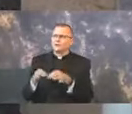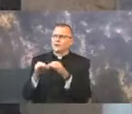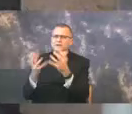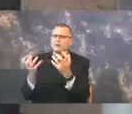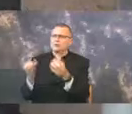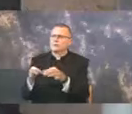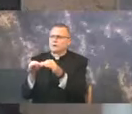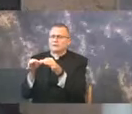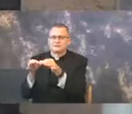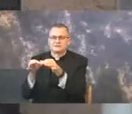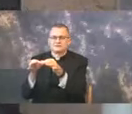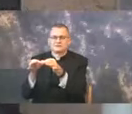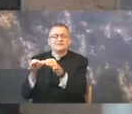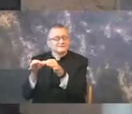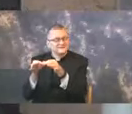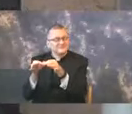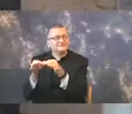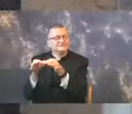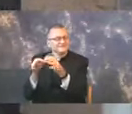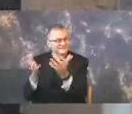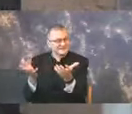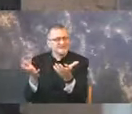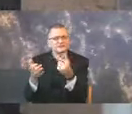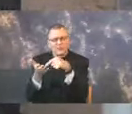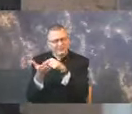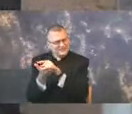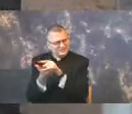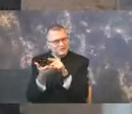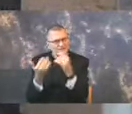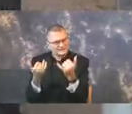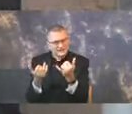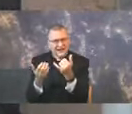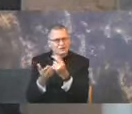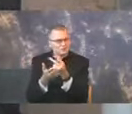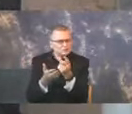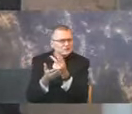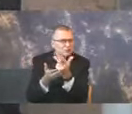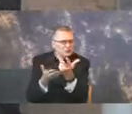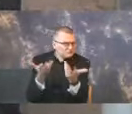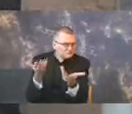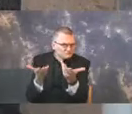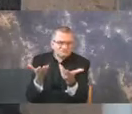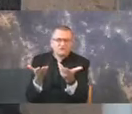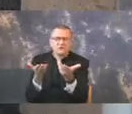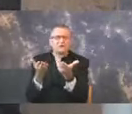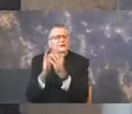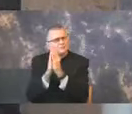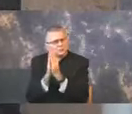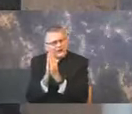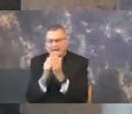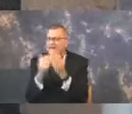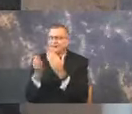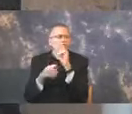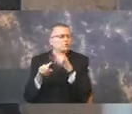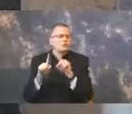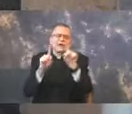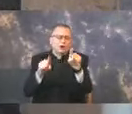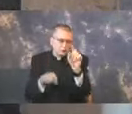Please, seek to make these few weeks, and we pray to God that it be only a few weeks, without physical attendance at Mass, to